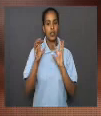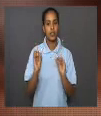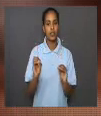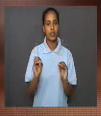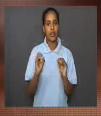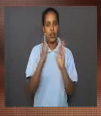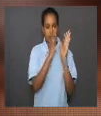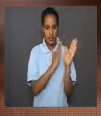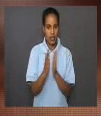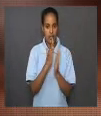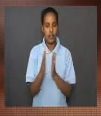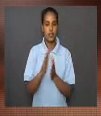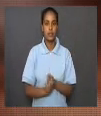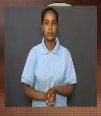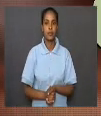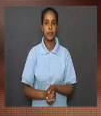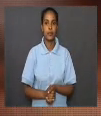Students, let's get ready.